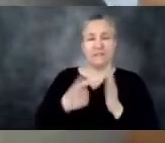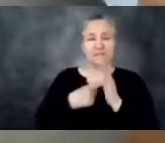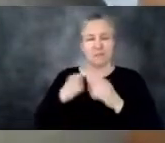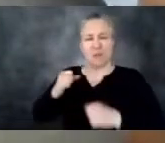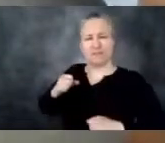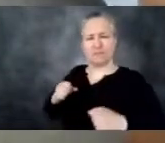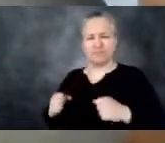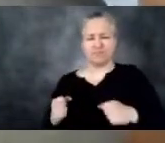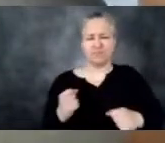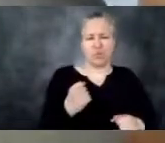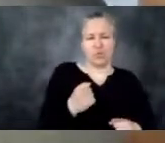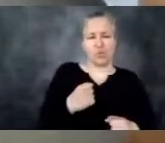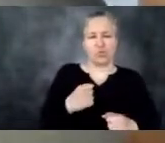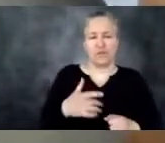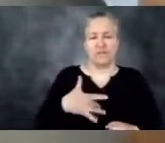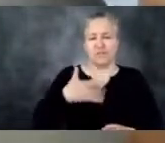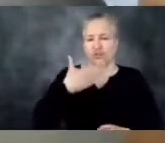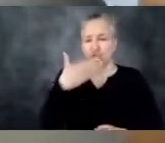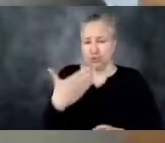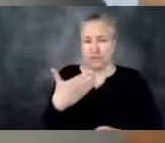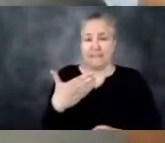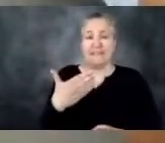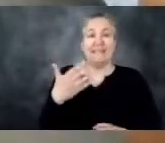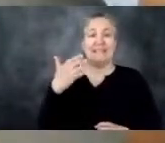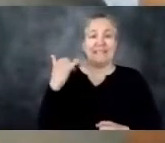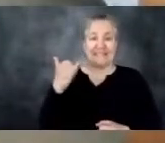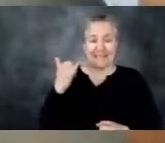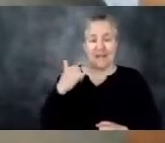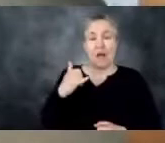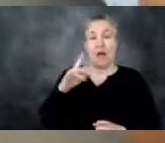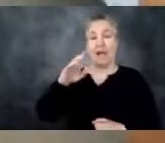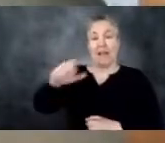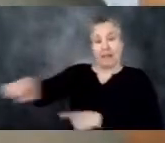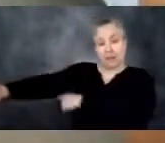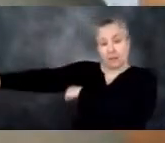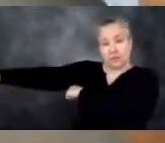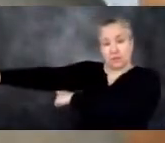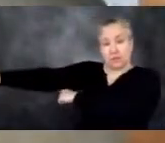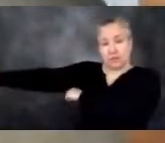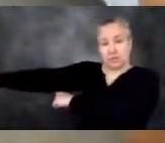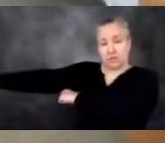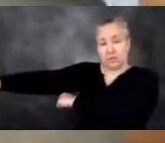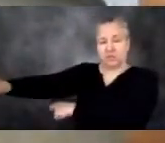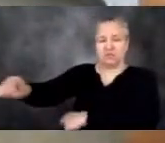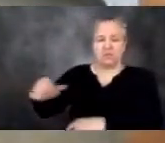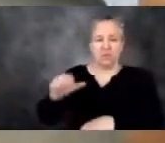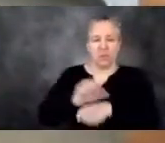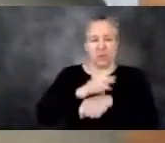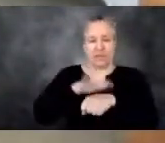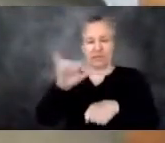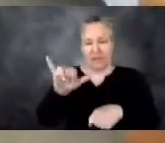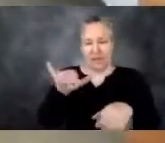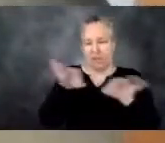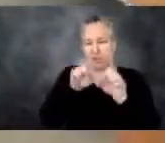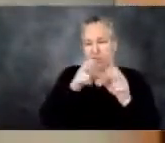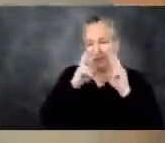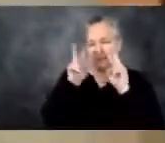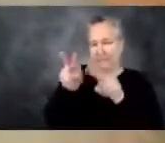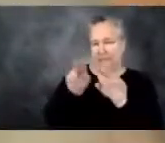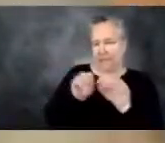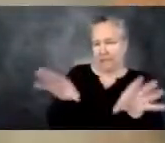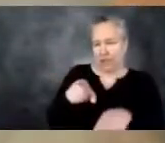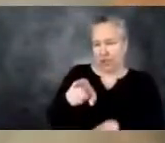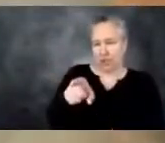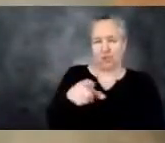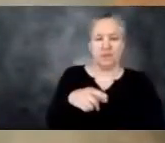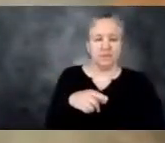to kind of move your torso. We're going to work on the back of the thighs slightly. Let's see if I can find a nice position that you guys can see me. So I